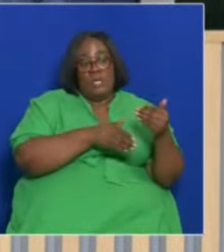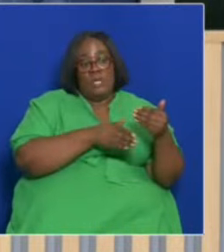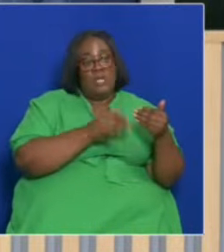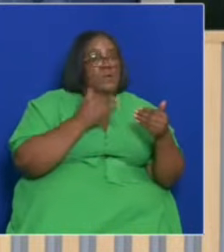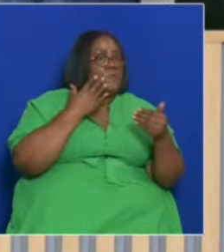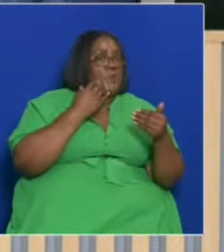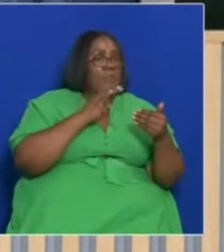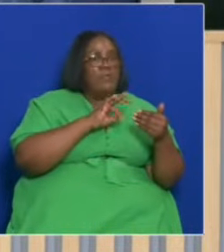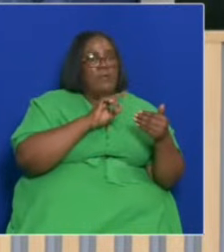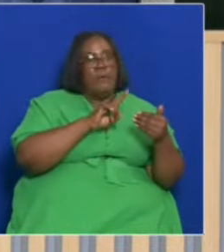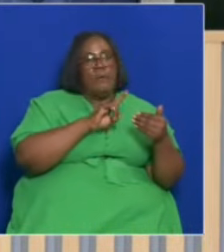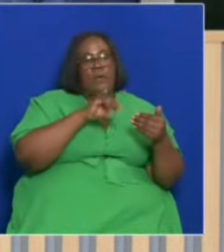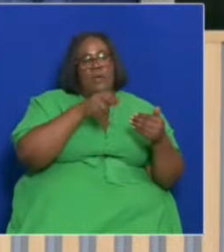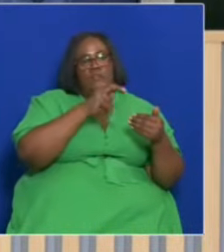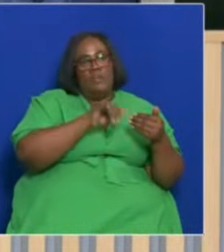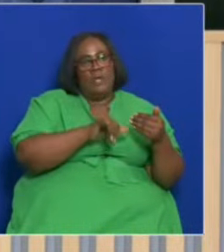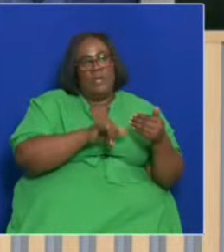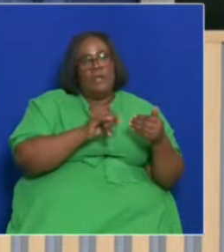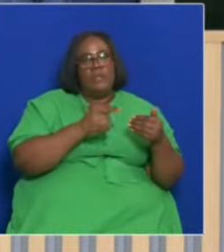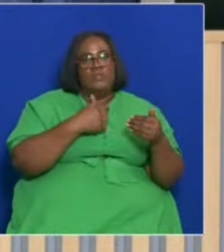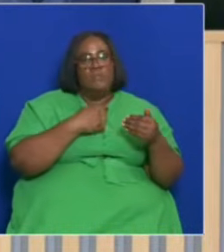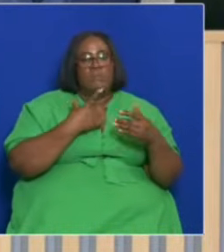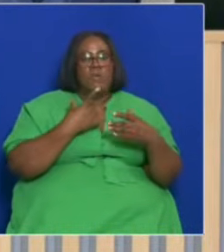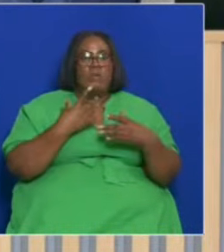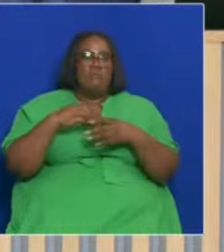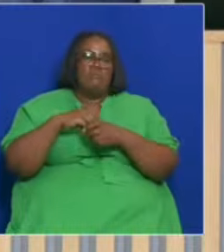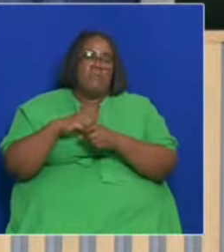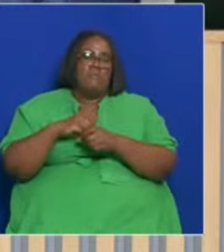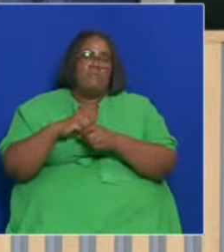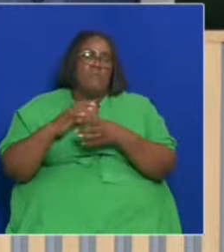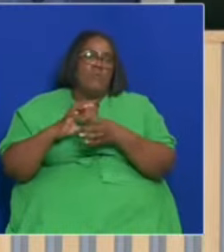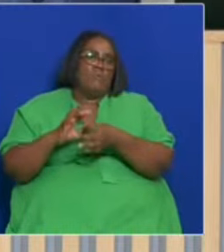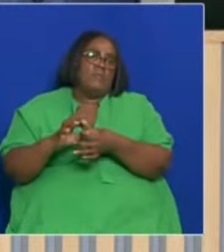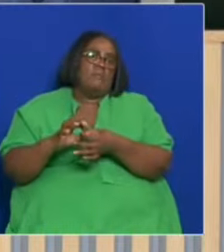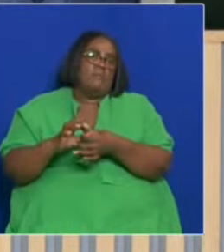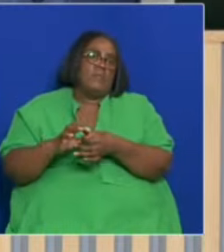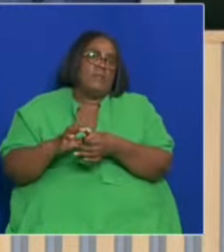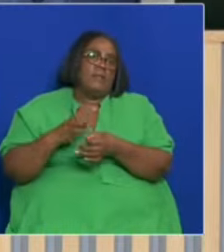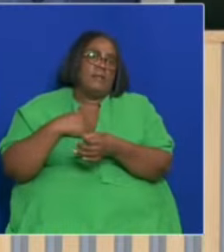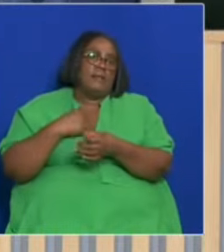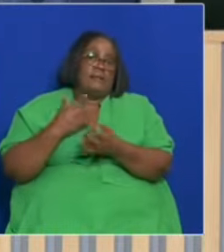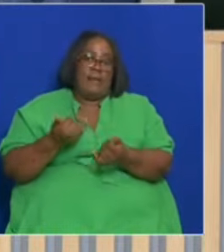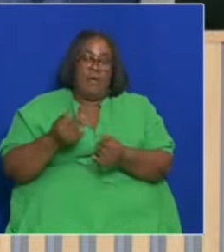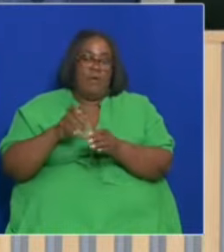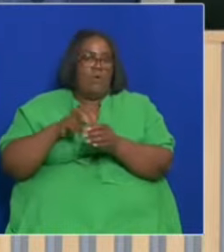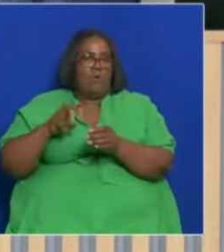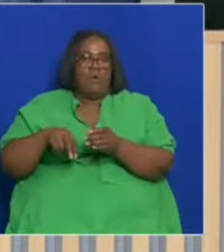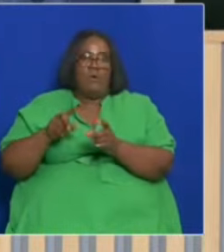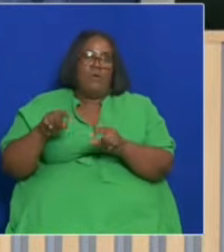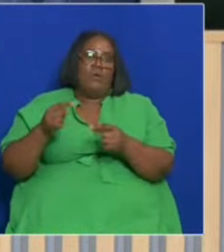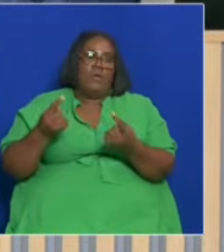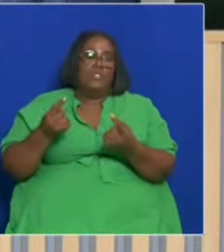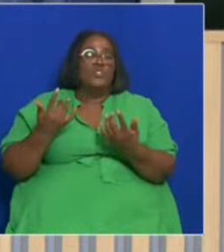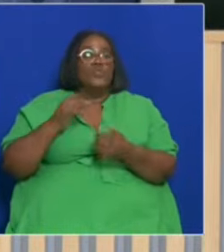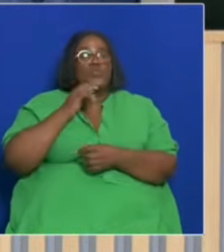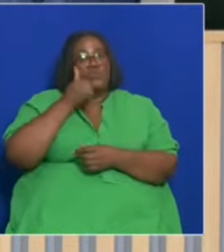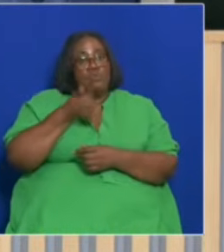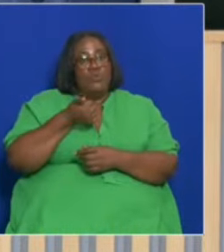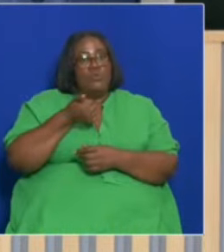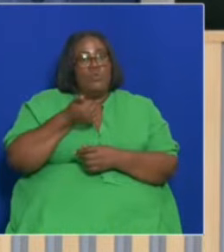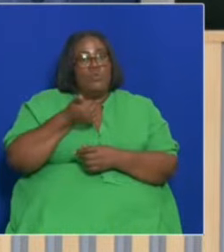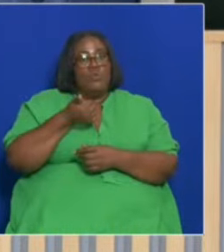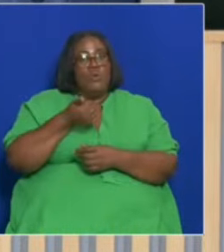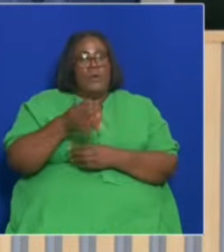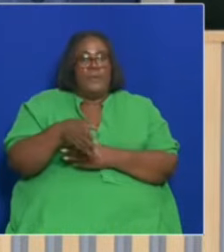I got involved in commitments that I simply cannot get out of. So we are not sitting tomorrow. And on Monday, it's a